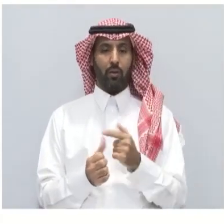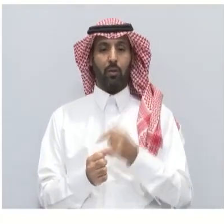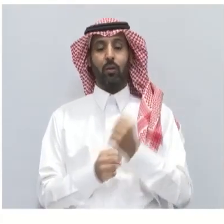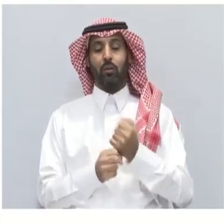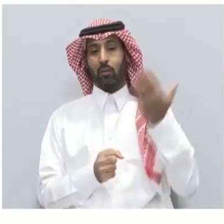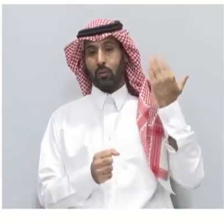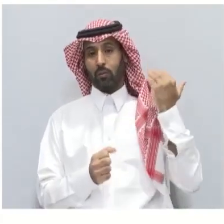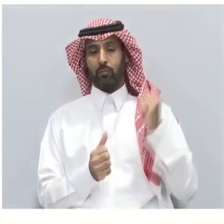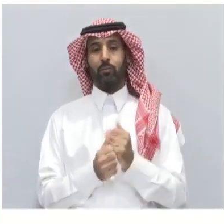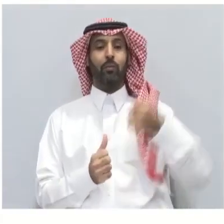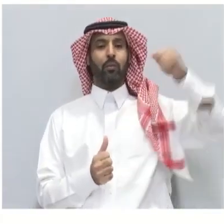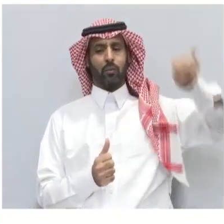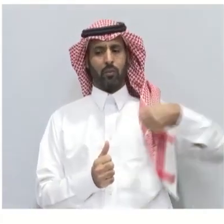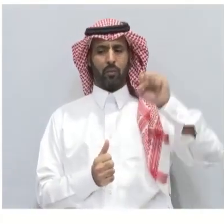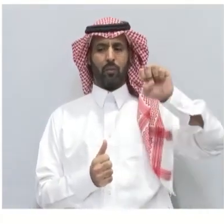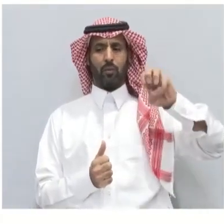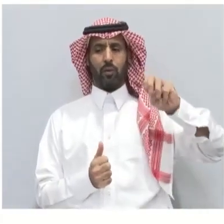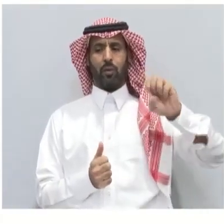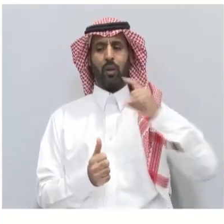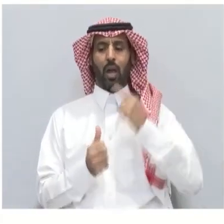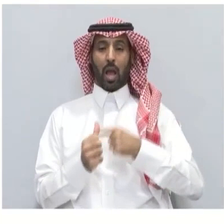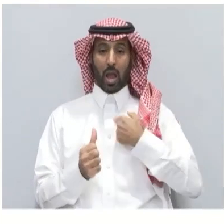past. Jasim,